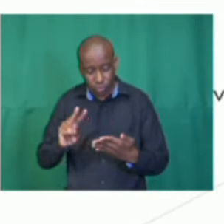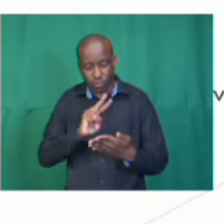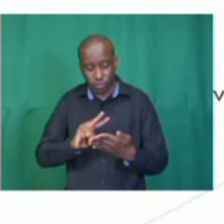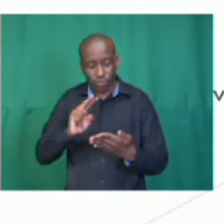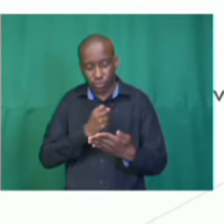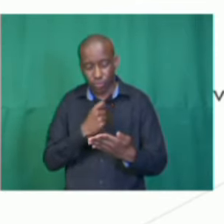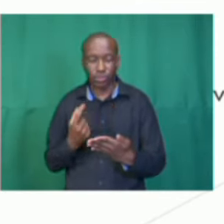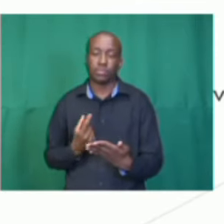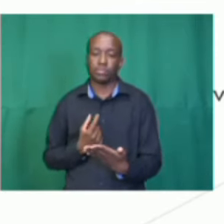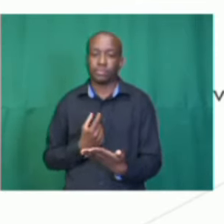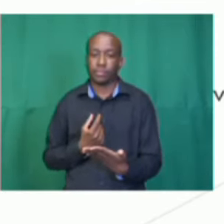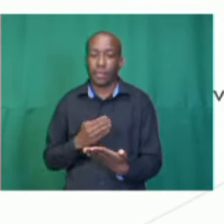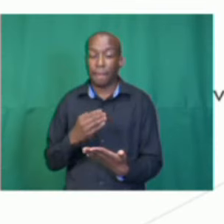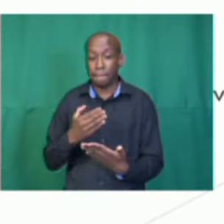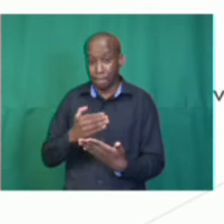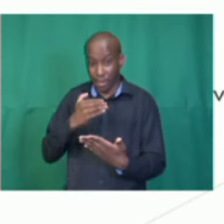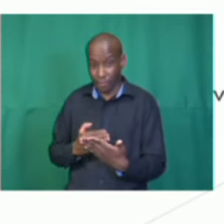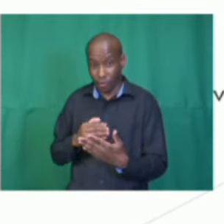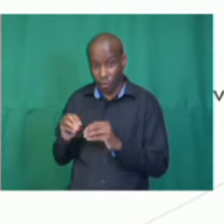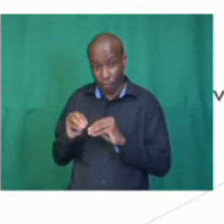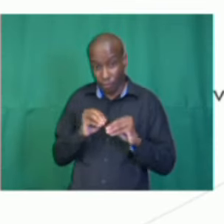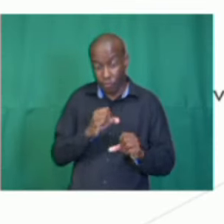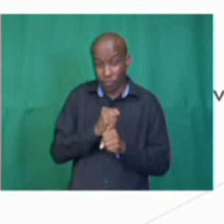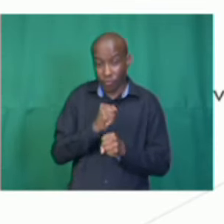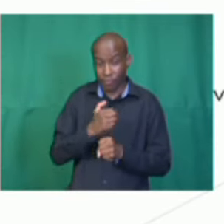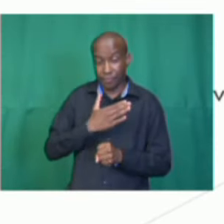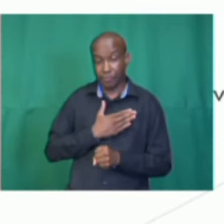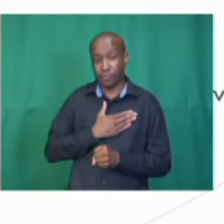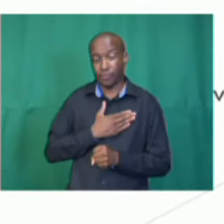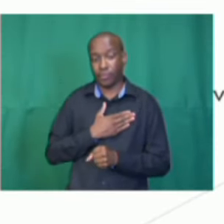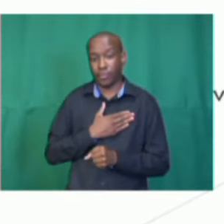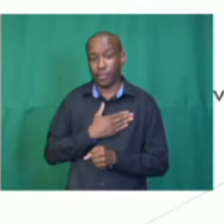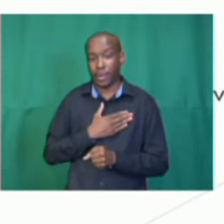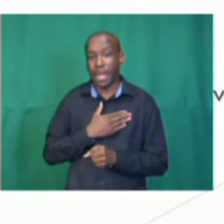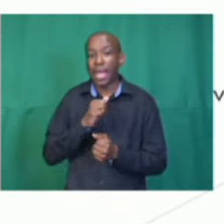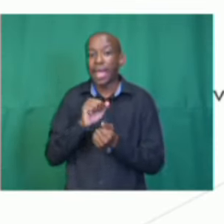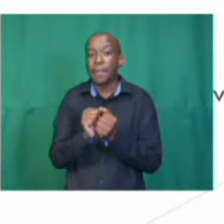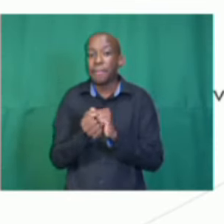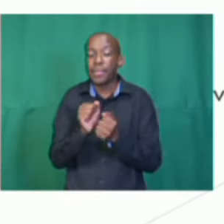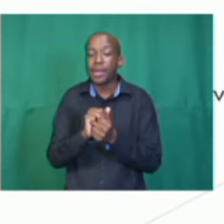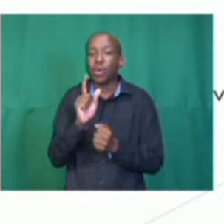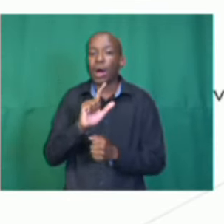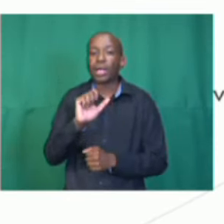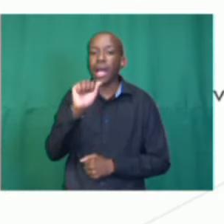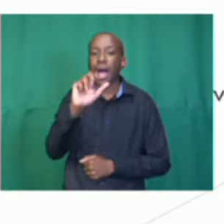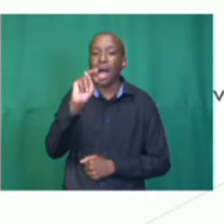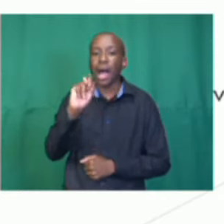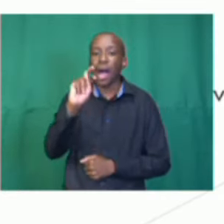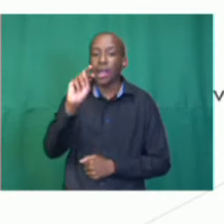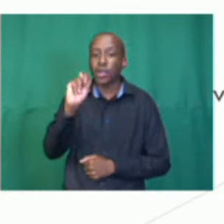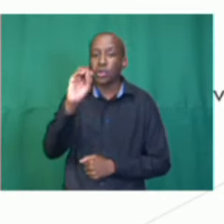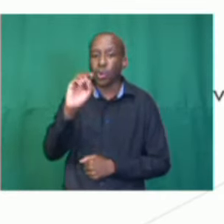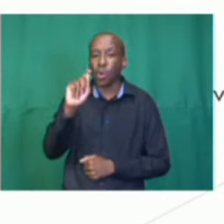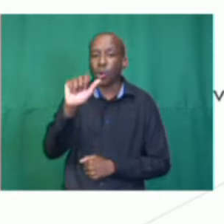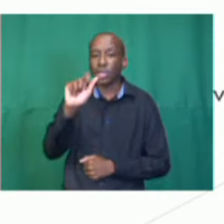reminder again before we move into our text is the issue of annotation, as it